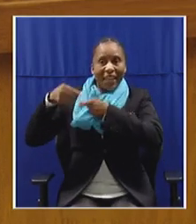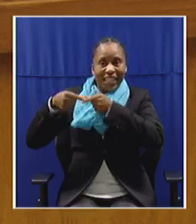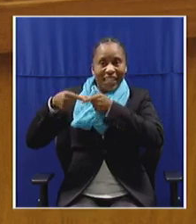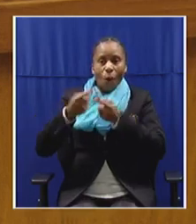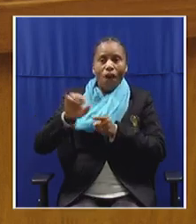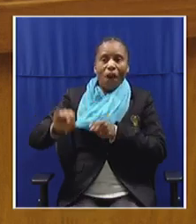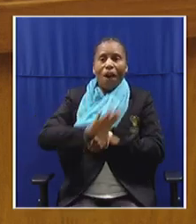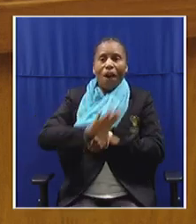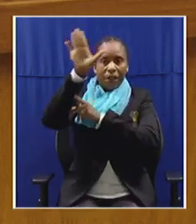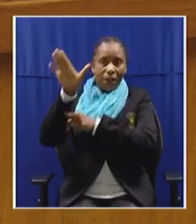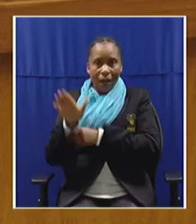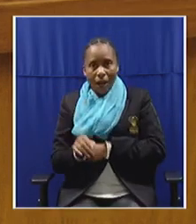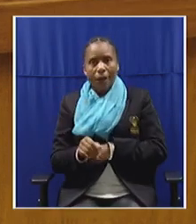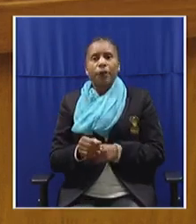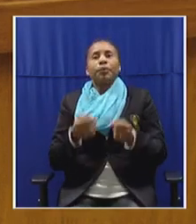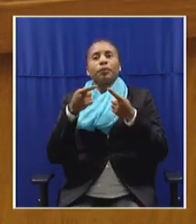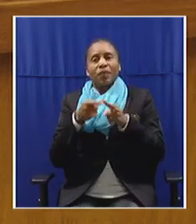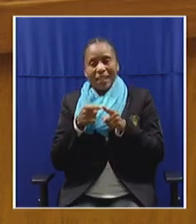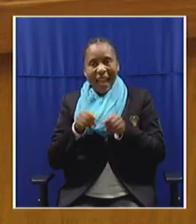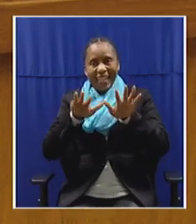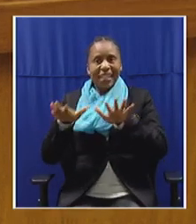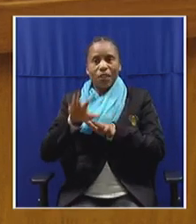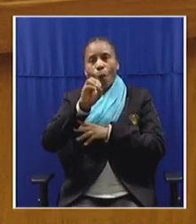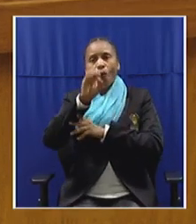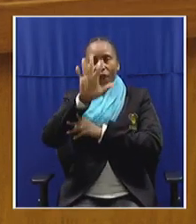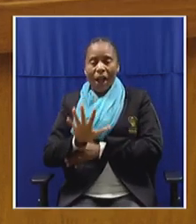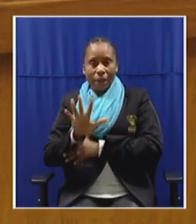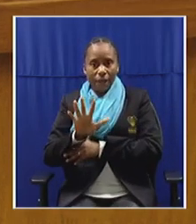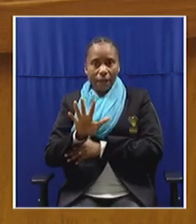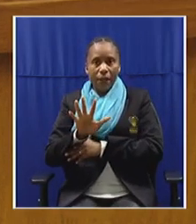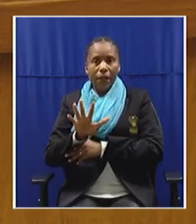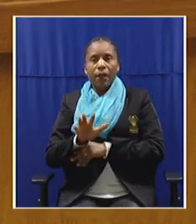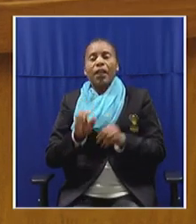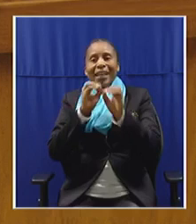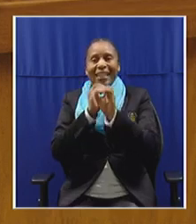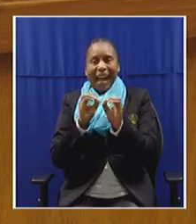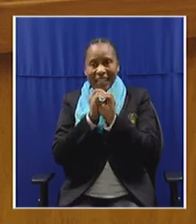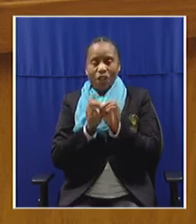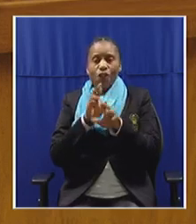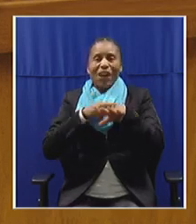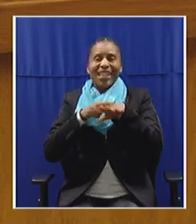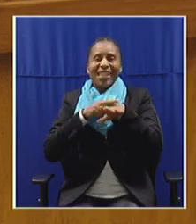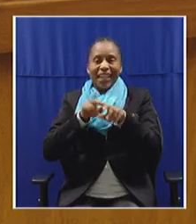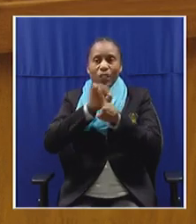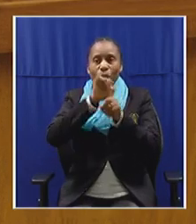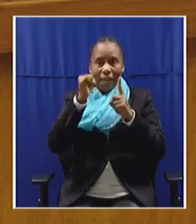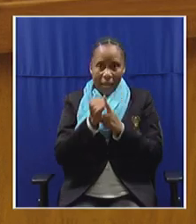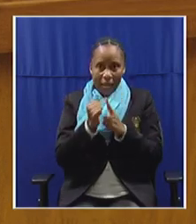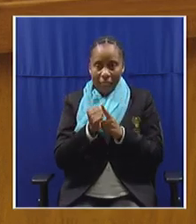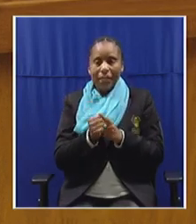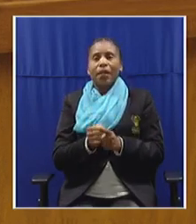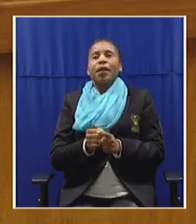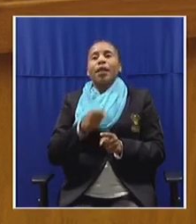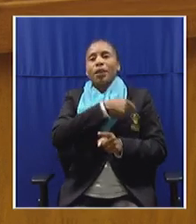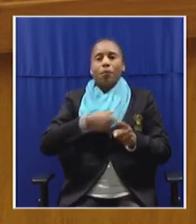Pixley Sagagaseme called for in 1905, and the non-racial society that President Sefako